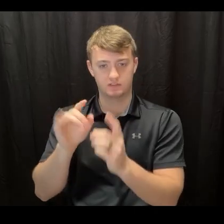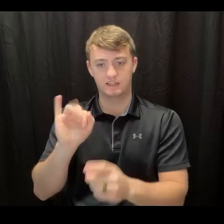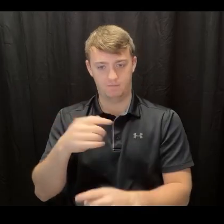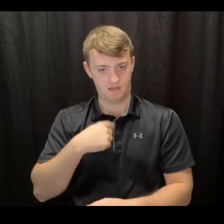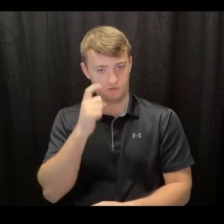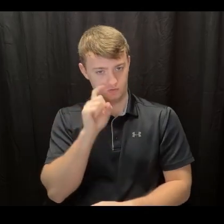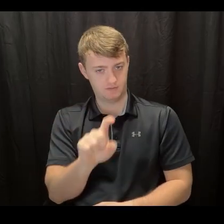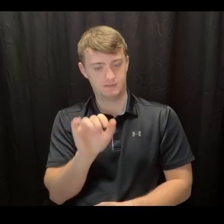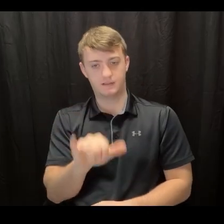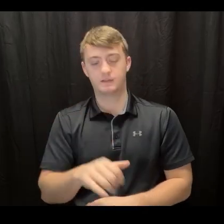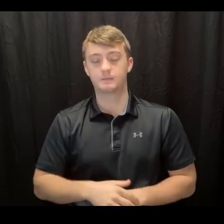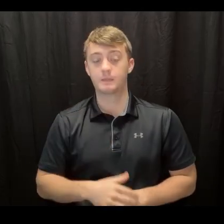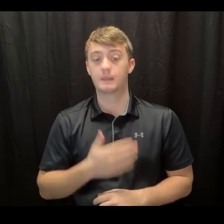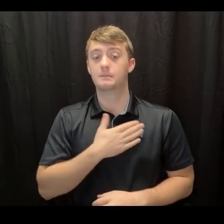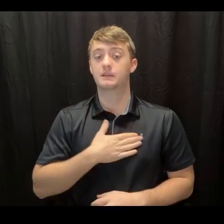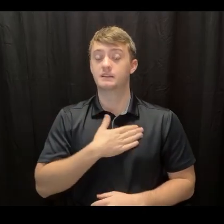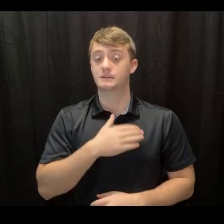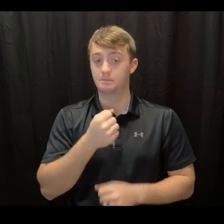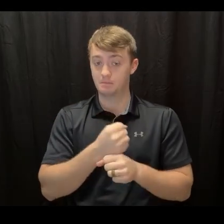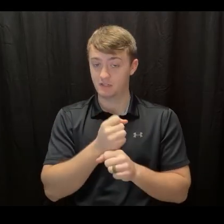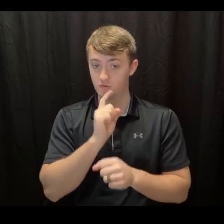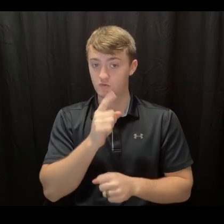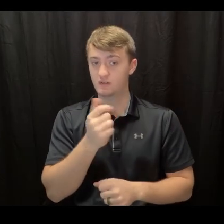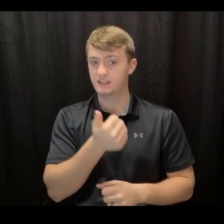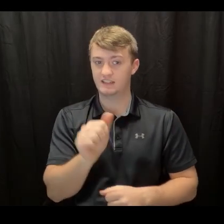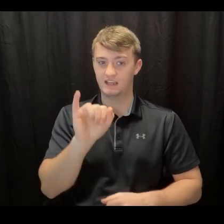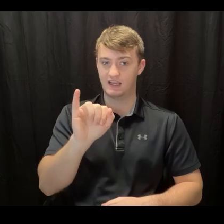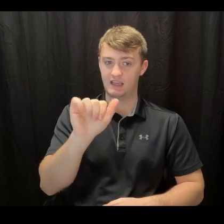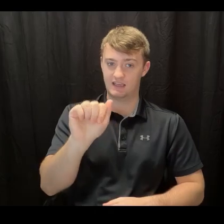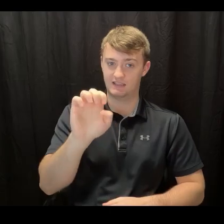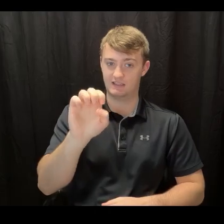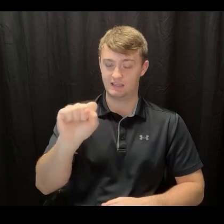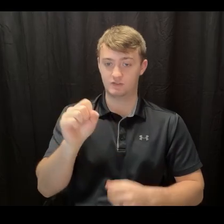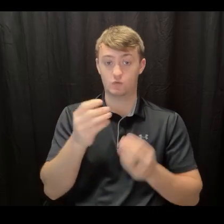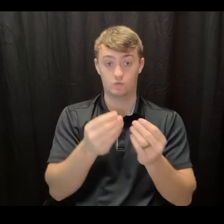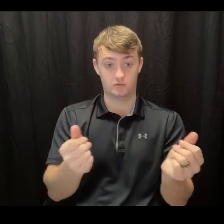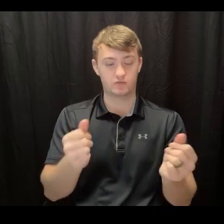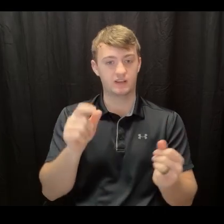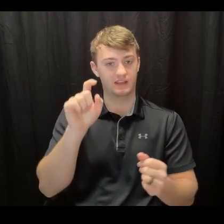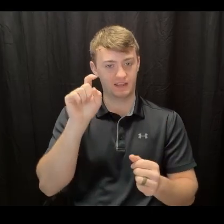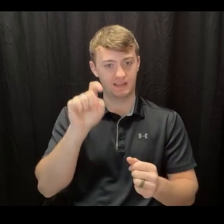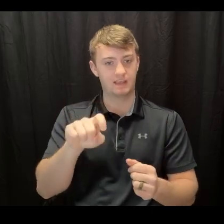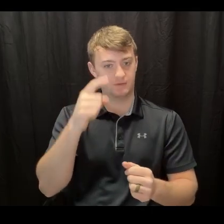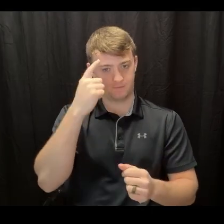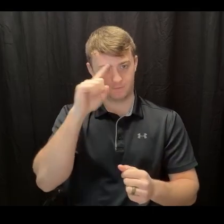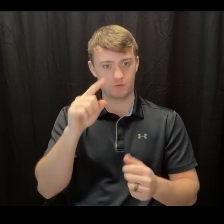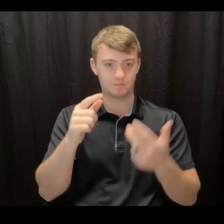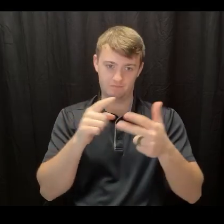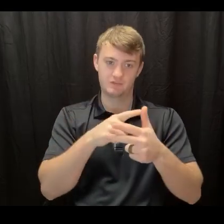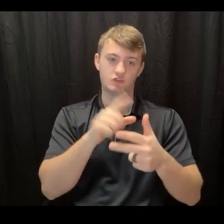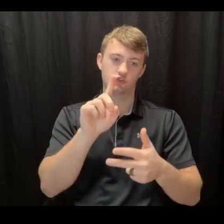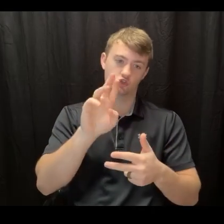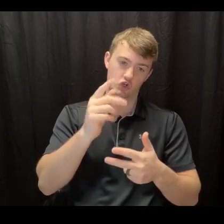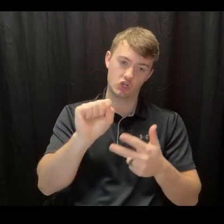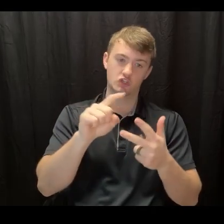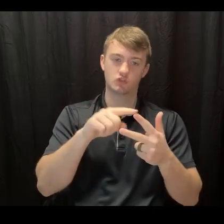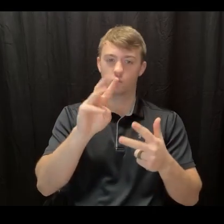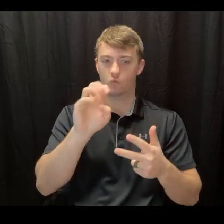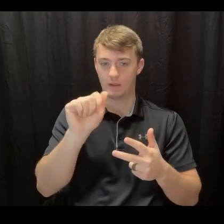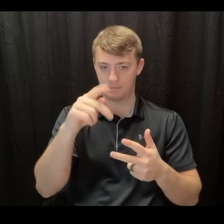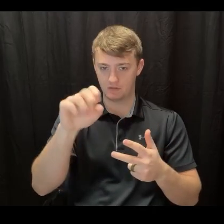district if I see that. And please make sure that any IAES resolutions have to be for the big three: